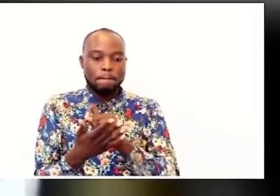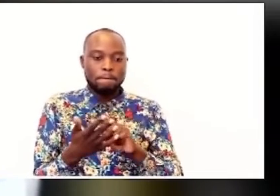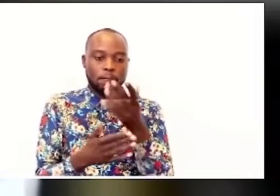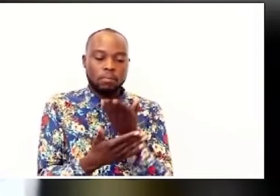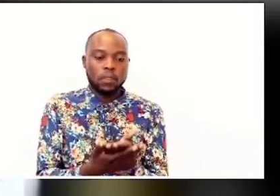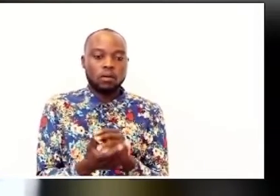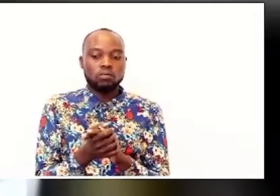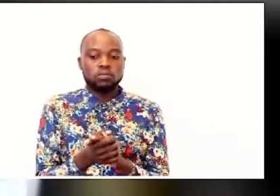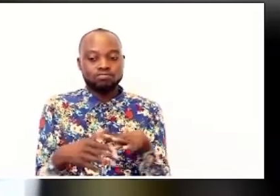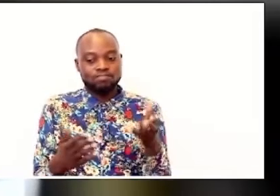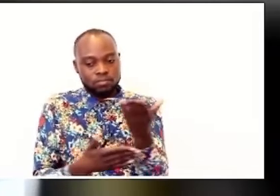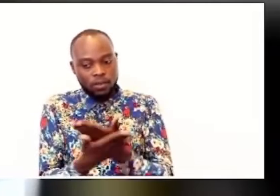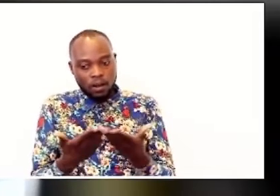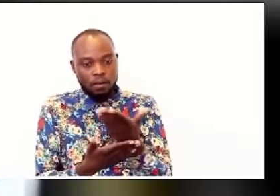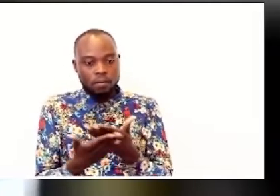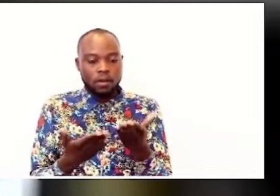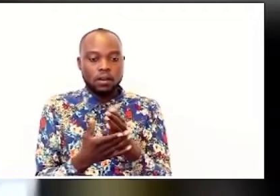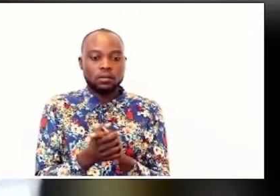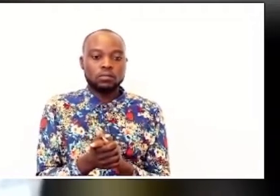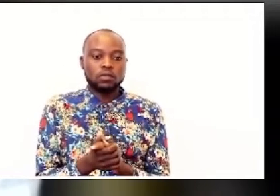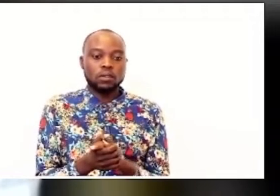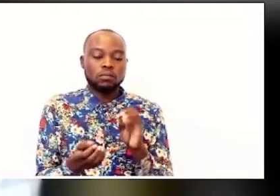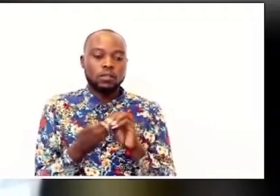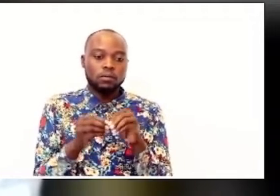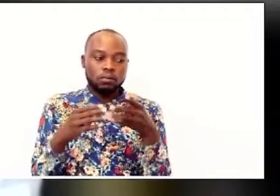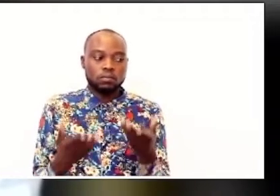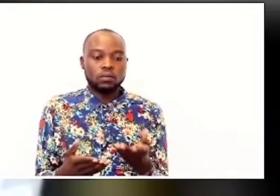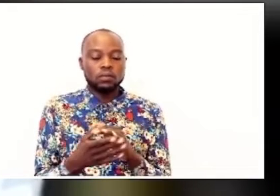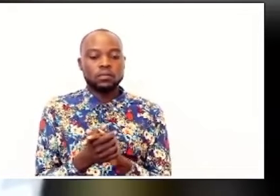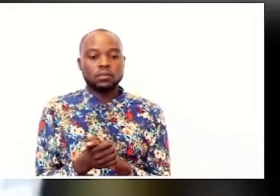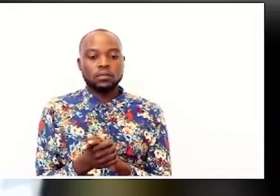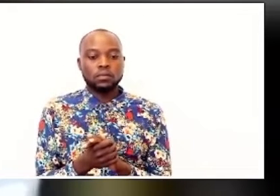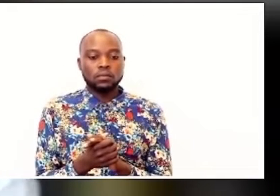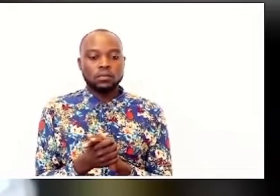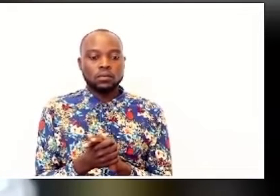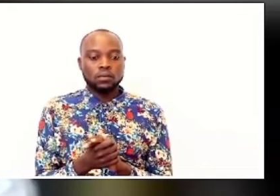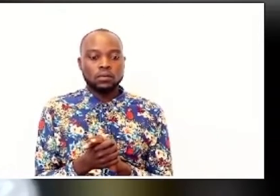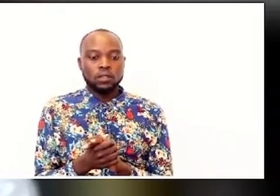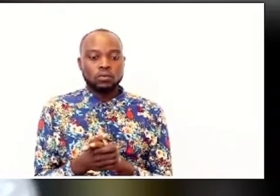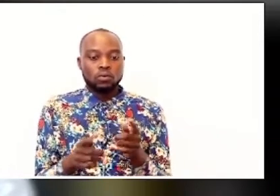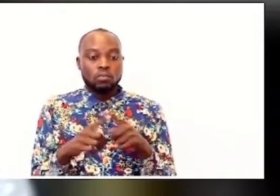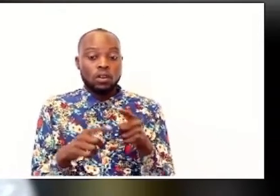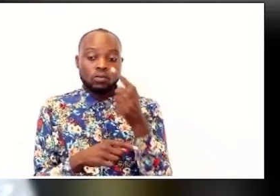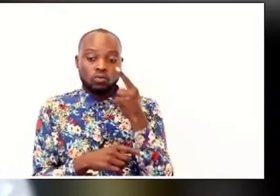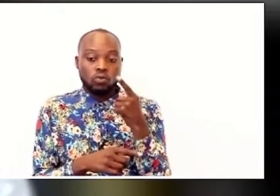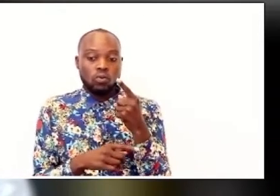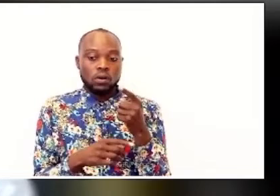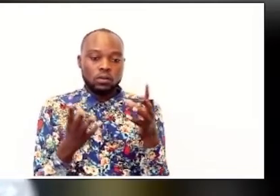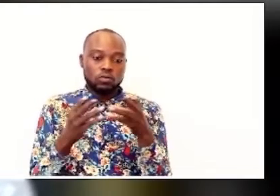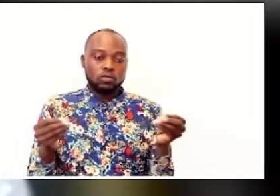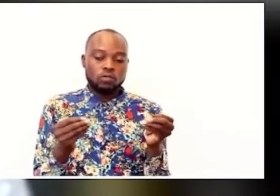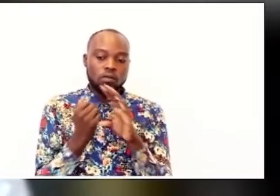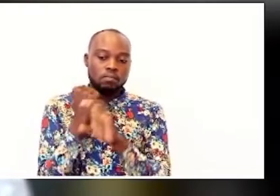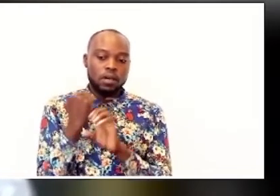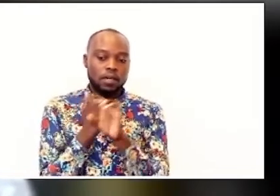to negotiate an outcome that privileges the historic polluter and marginalizes the vulnerable countries in the